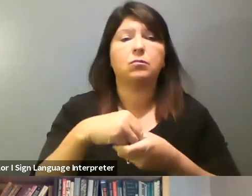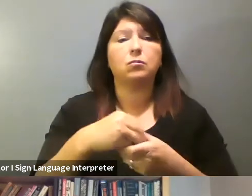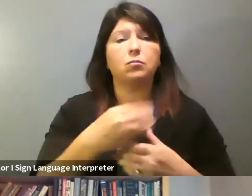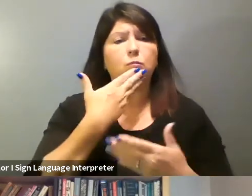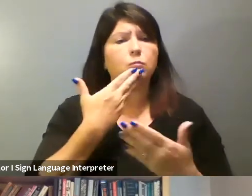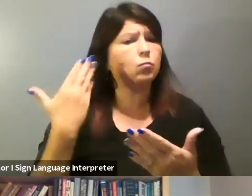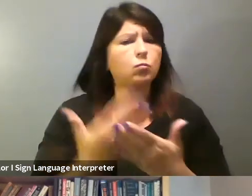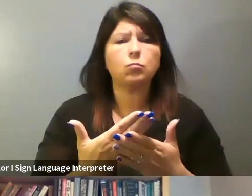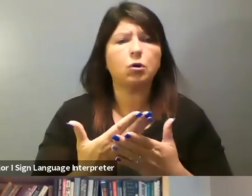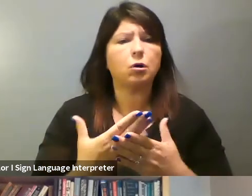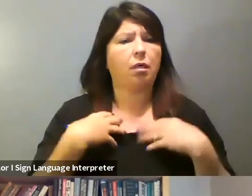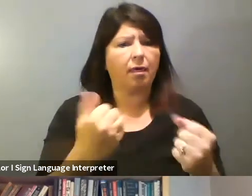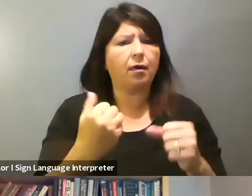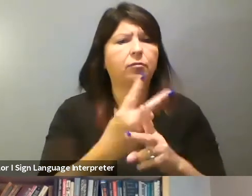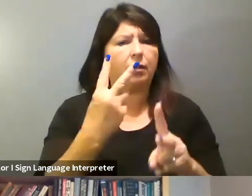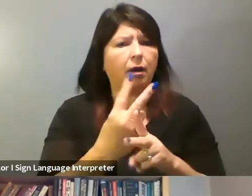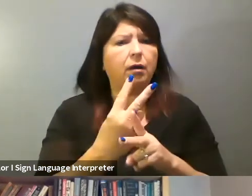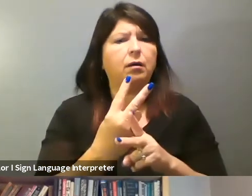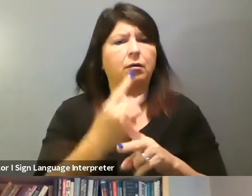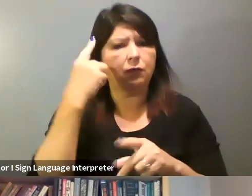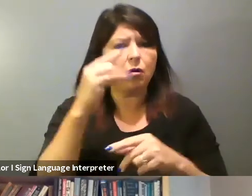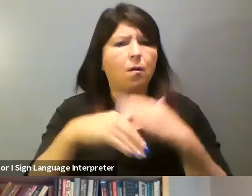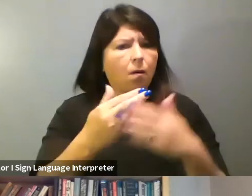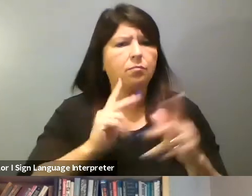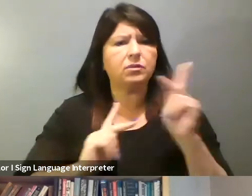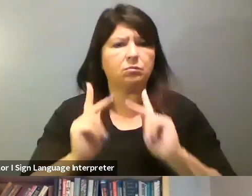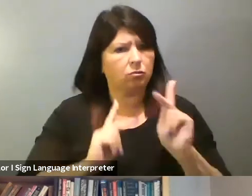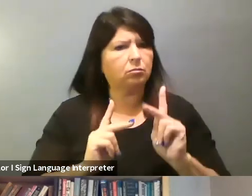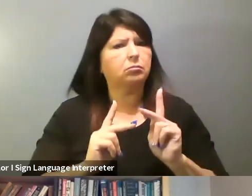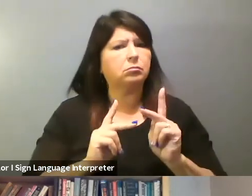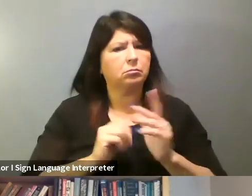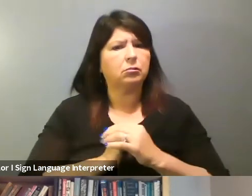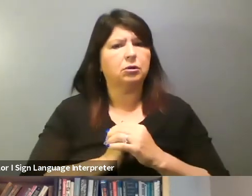to the use of